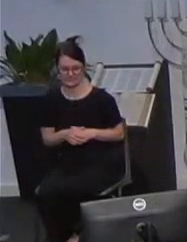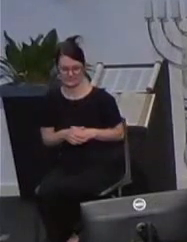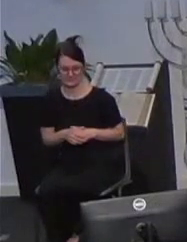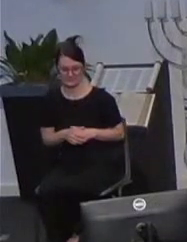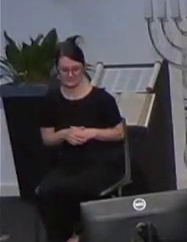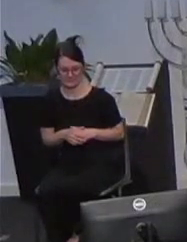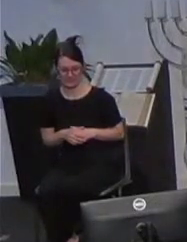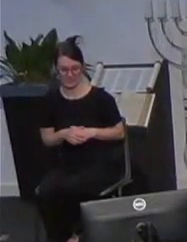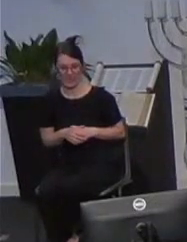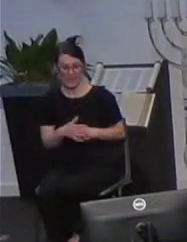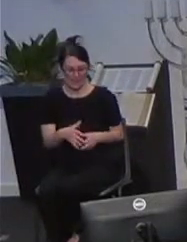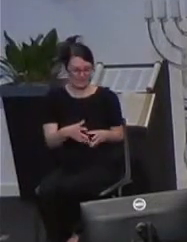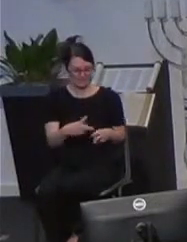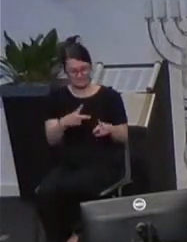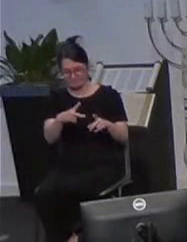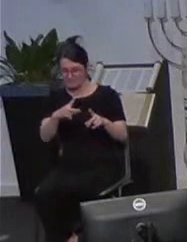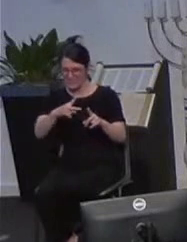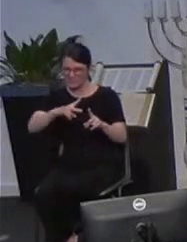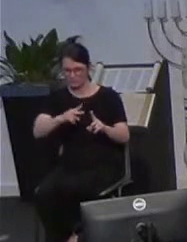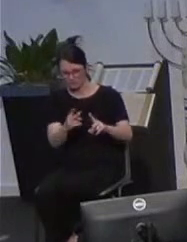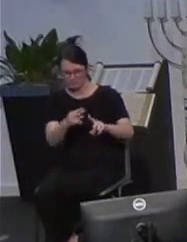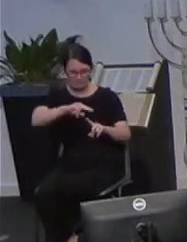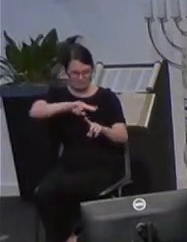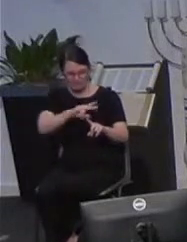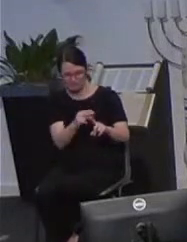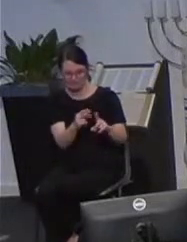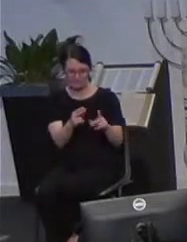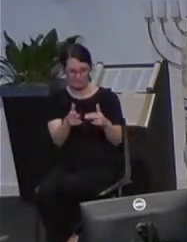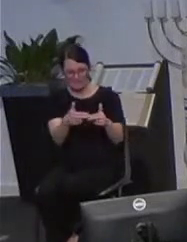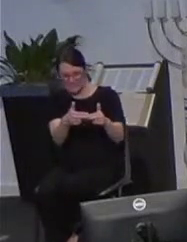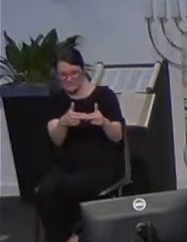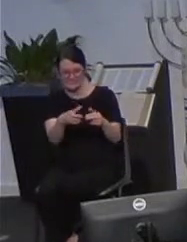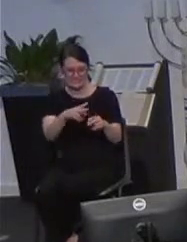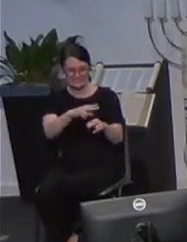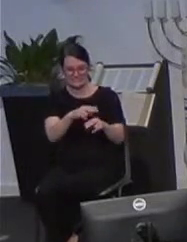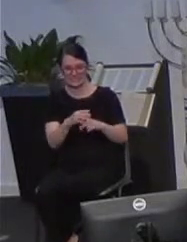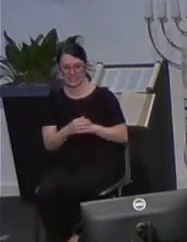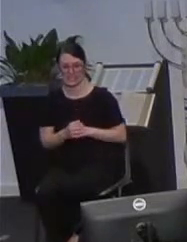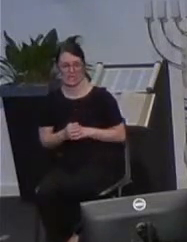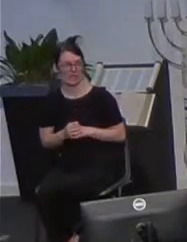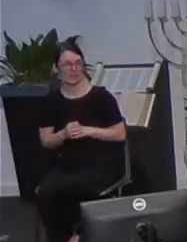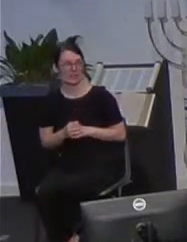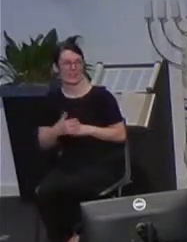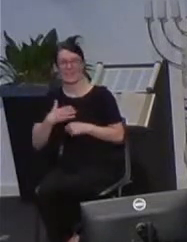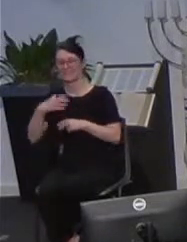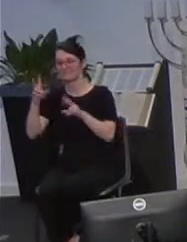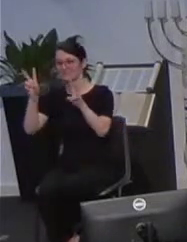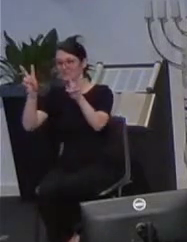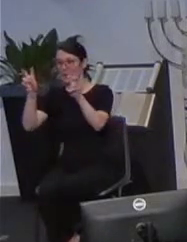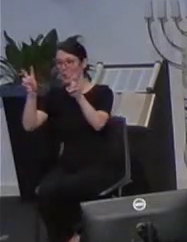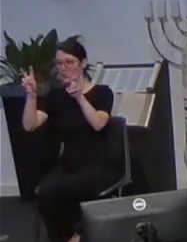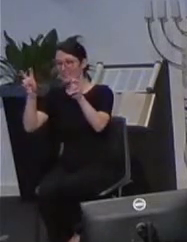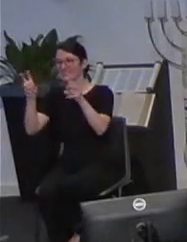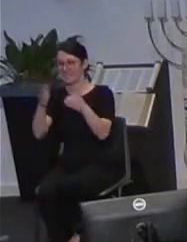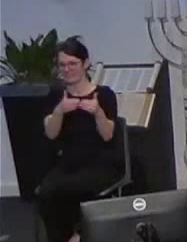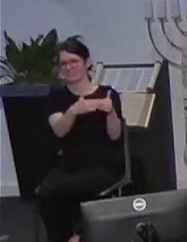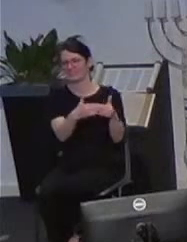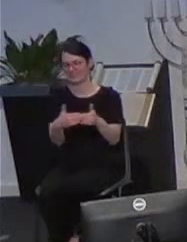And I'd have to prune stuff, you know, and keep the gardens neat and everything. And they called me Mr. Hackenslash.